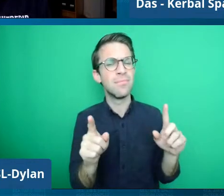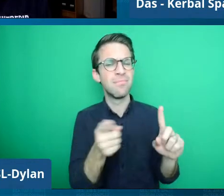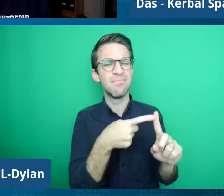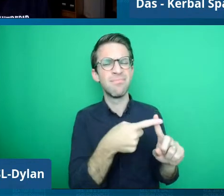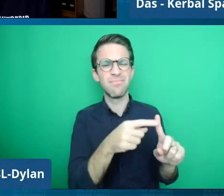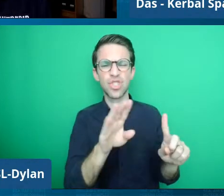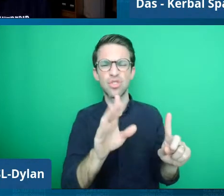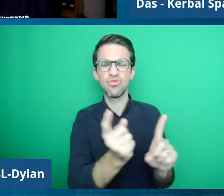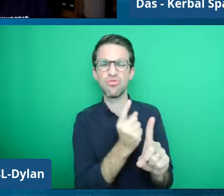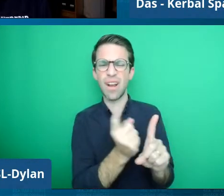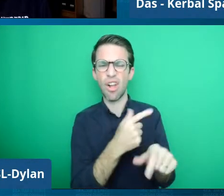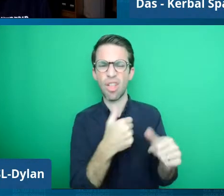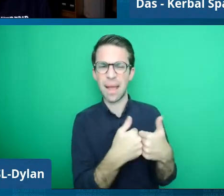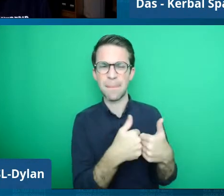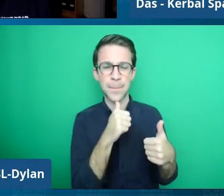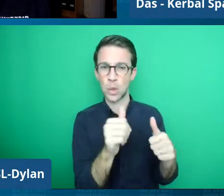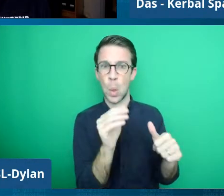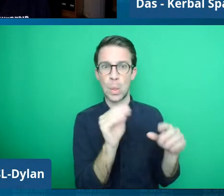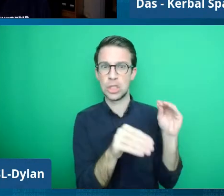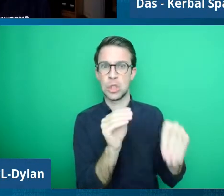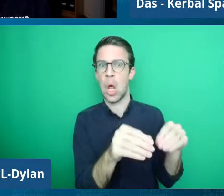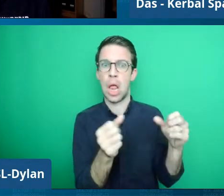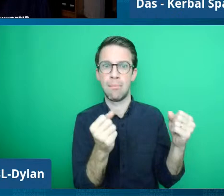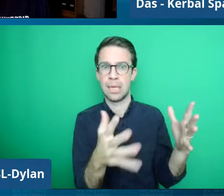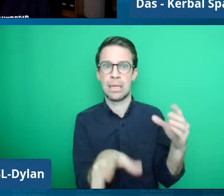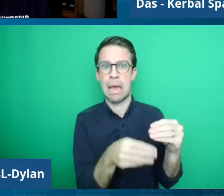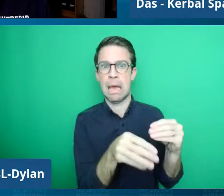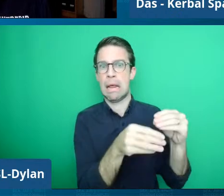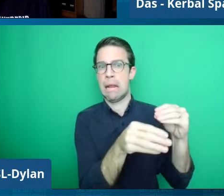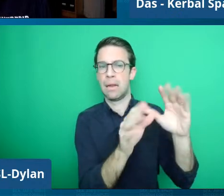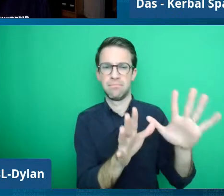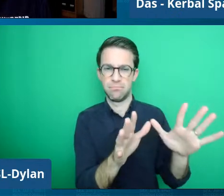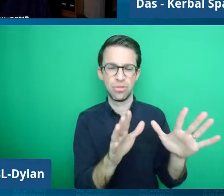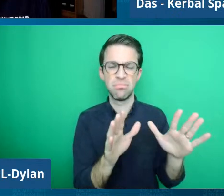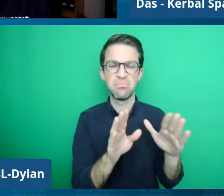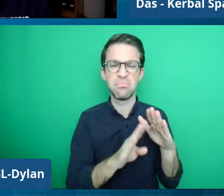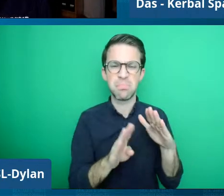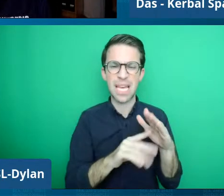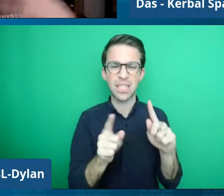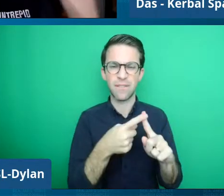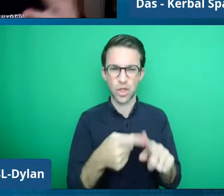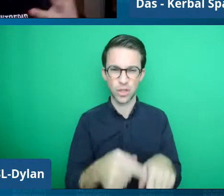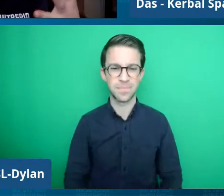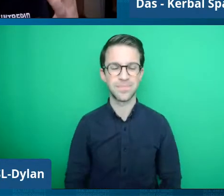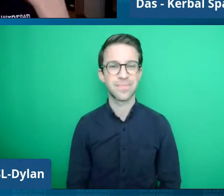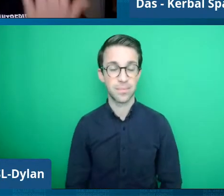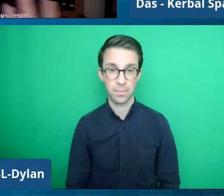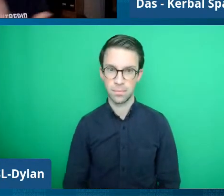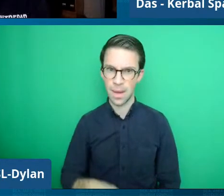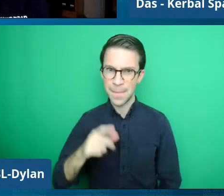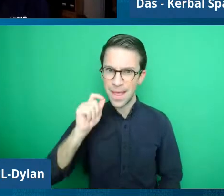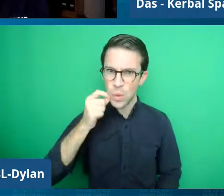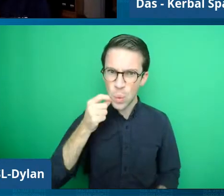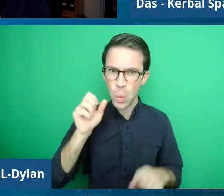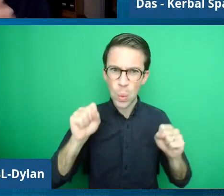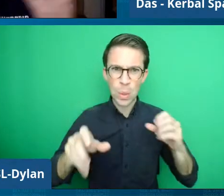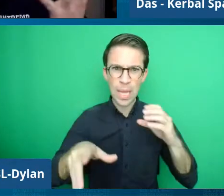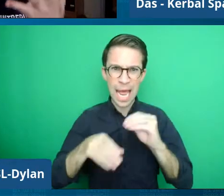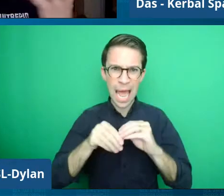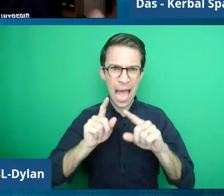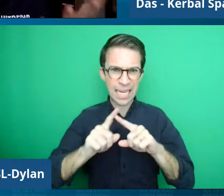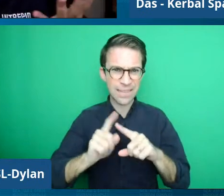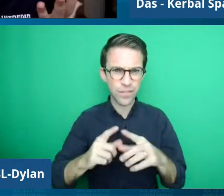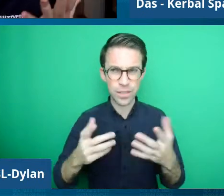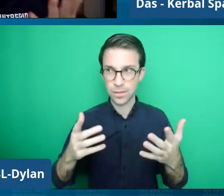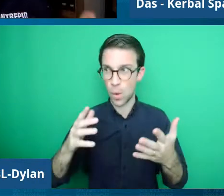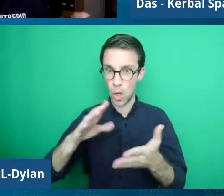try to install a bunch of crazy stuff. Just get the basics down first, I would say. That's so cool that there's so many expansions and, like you said, historical stuff. So you really